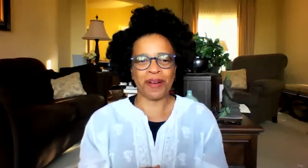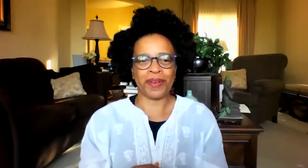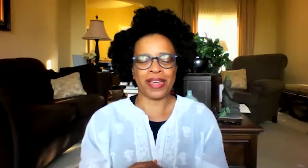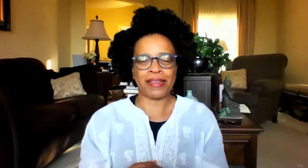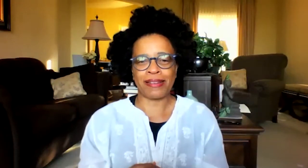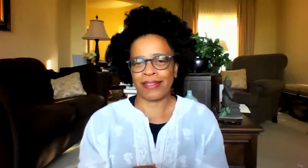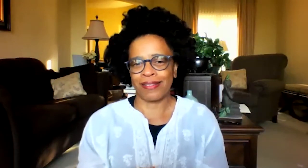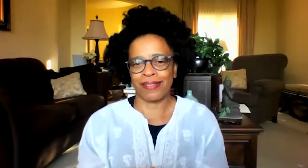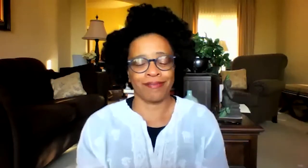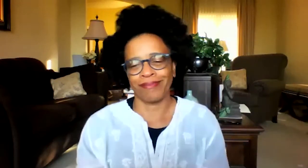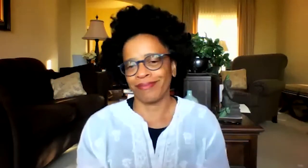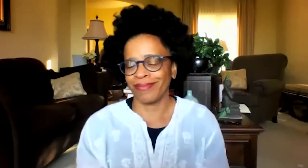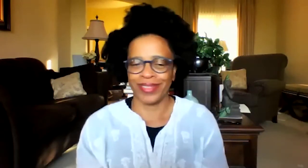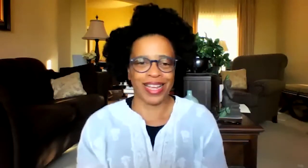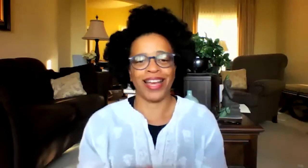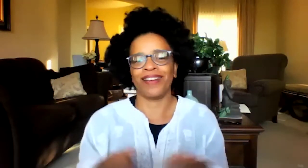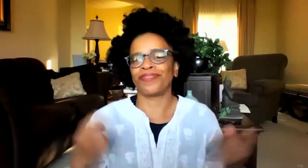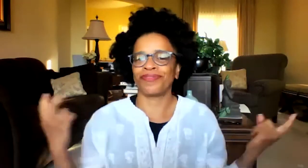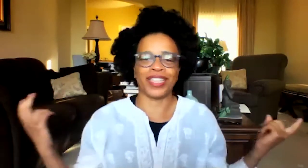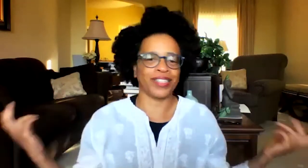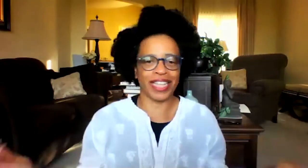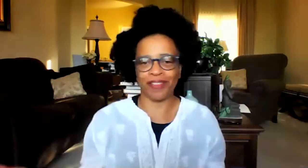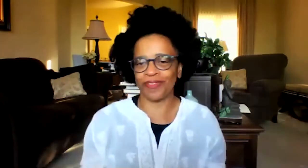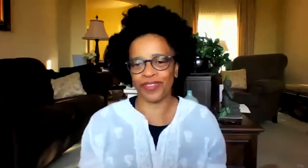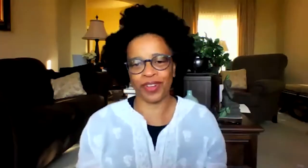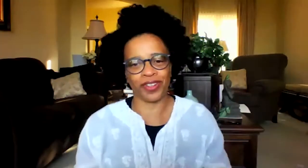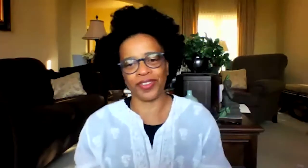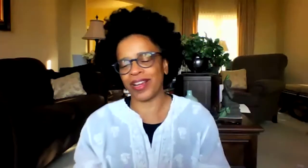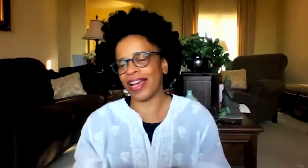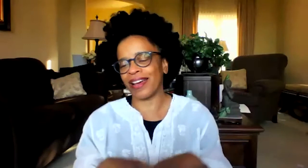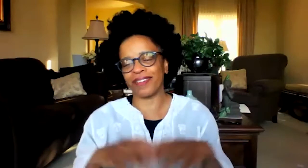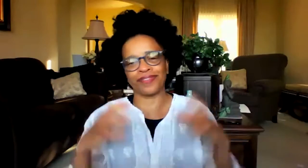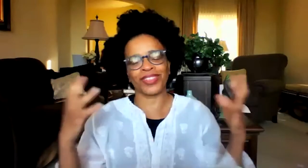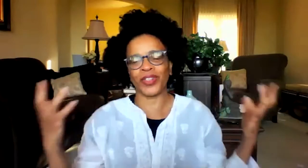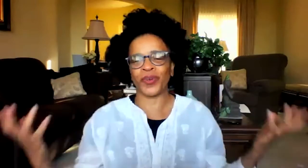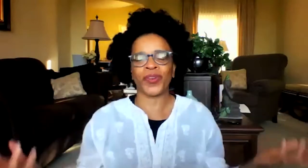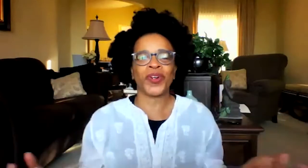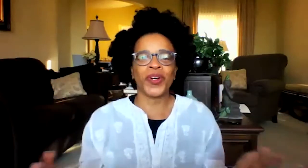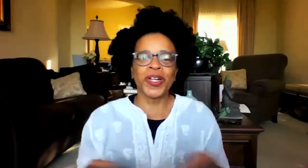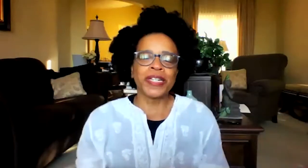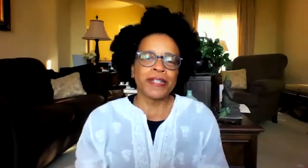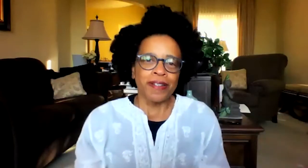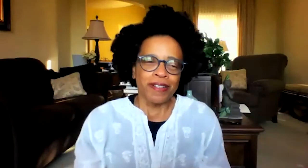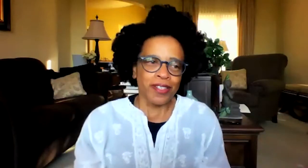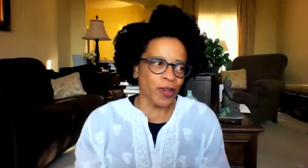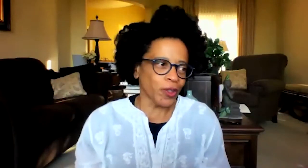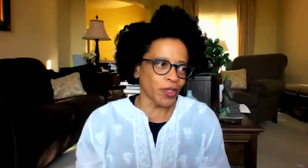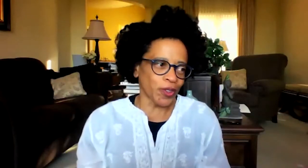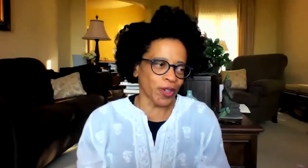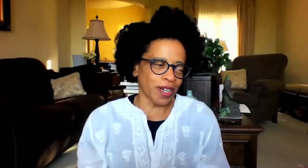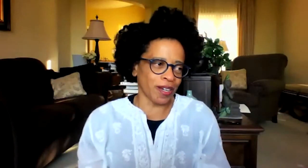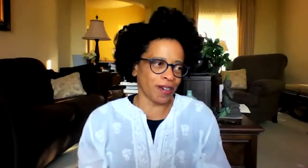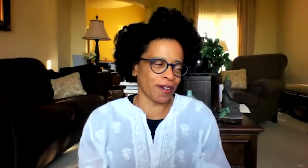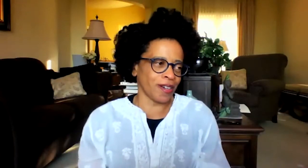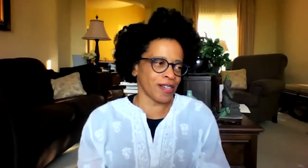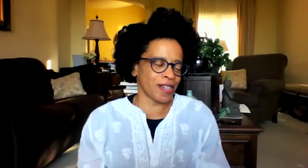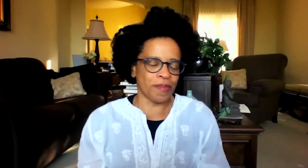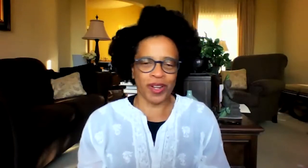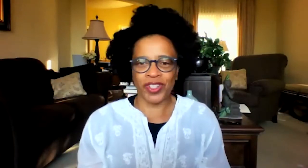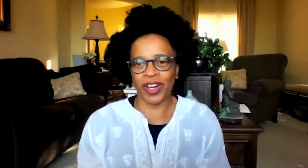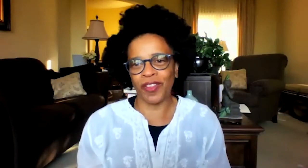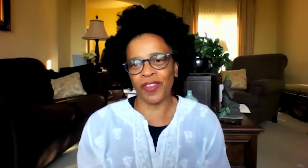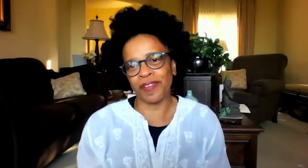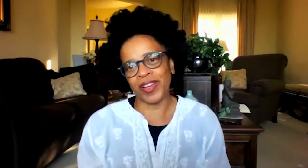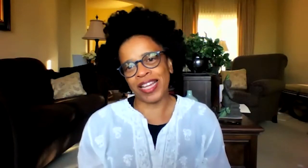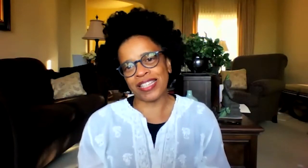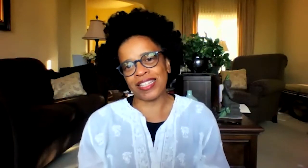reasons why we have failing infrastructure, have, so little